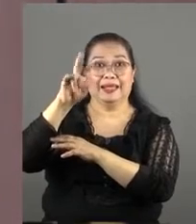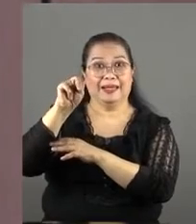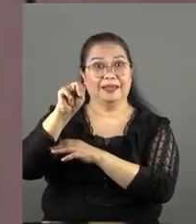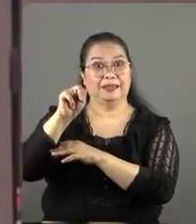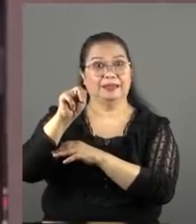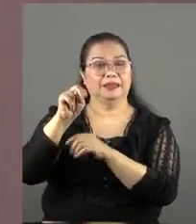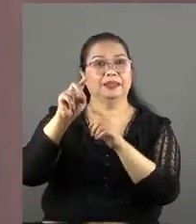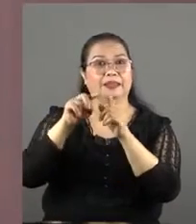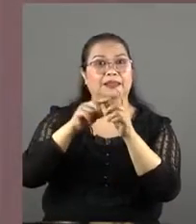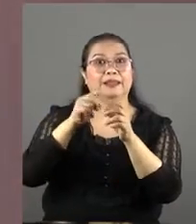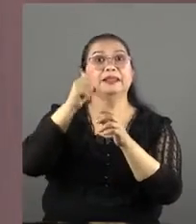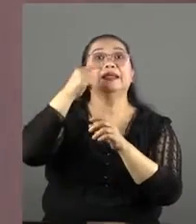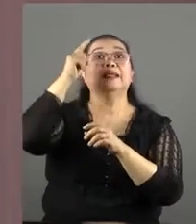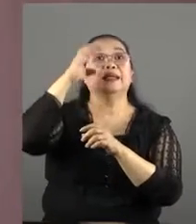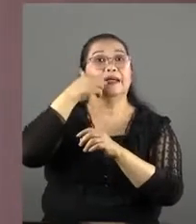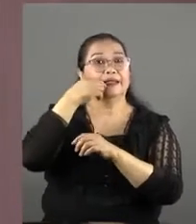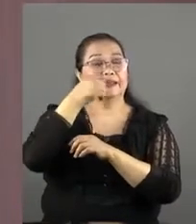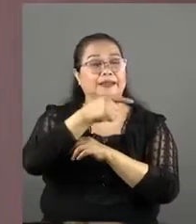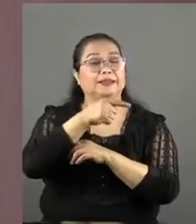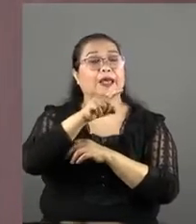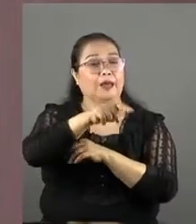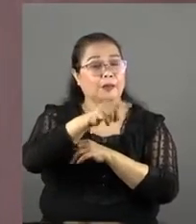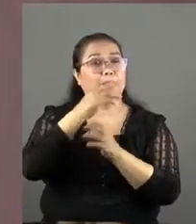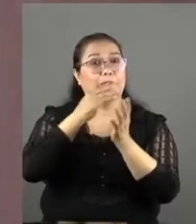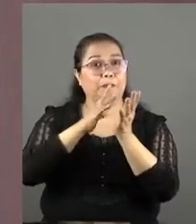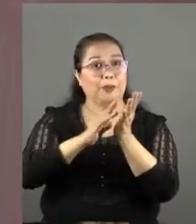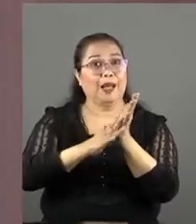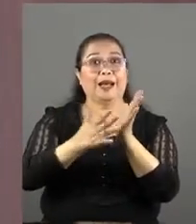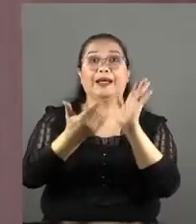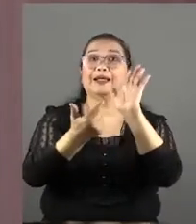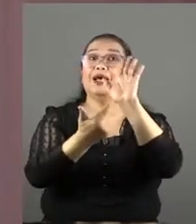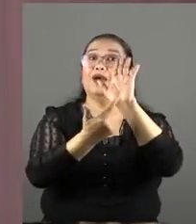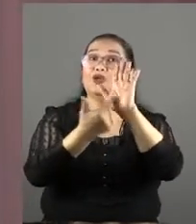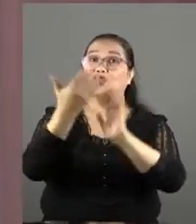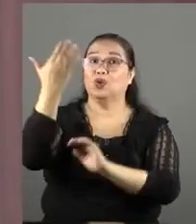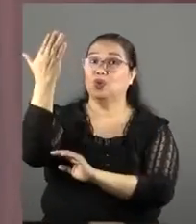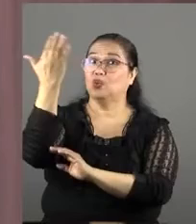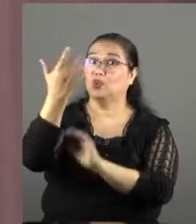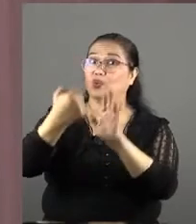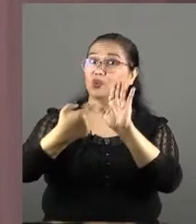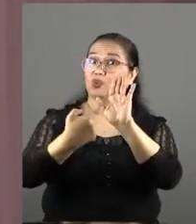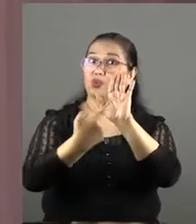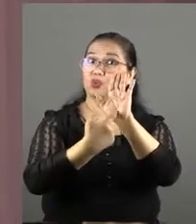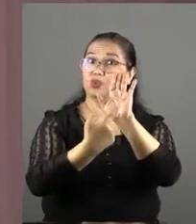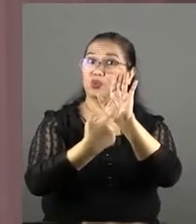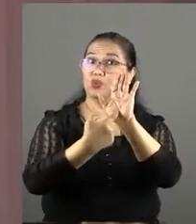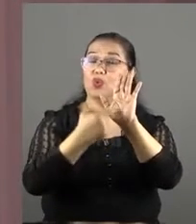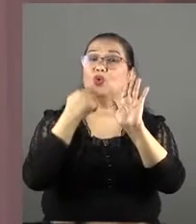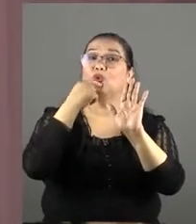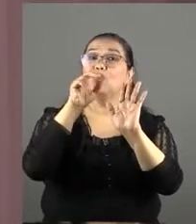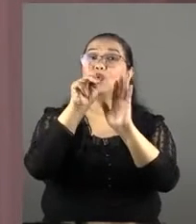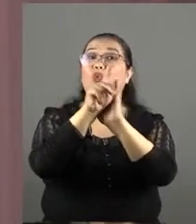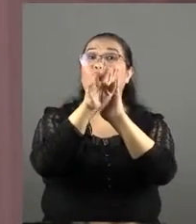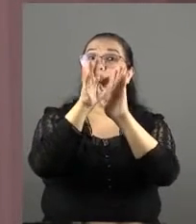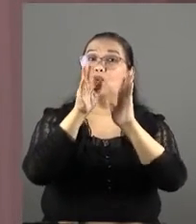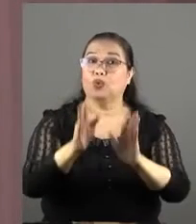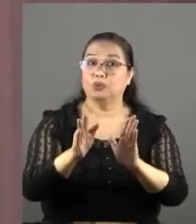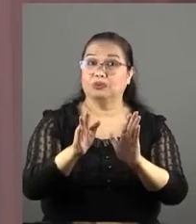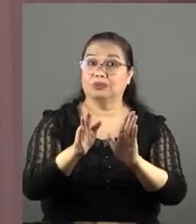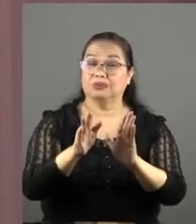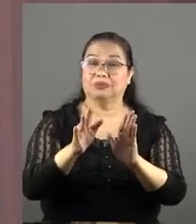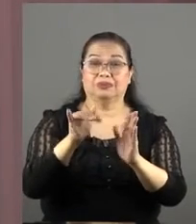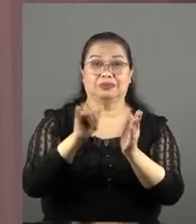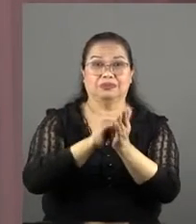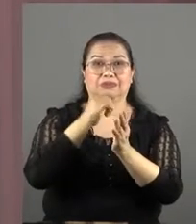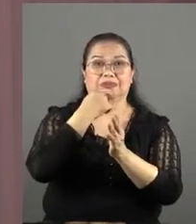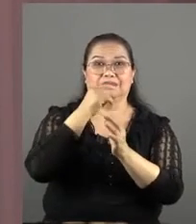It's God saying that blood is a testimony against the murderer. That's why there